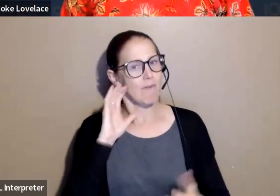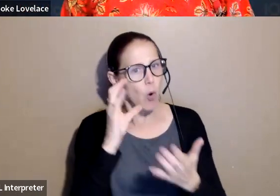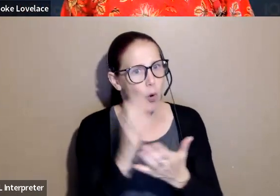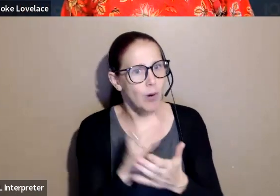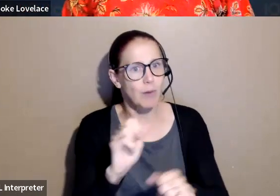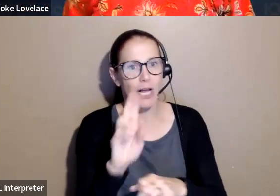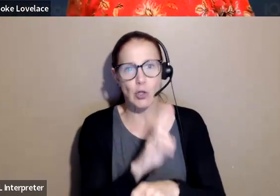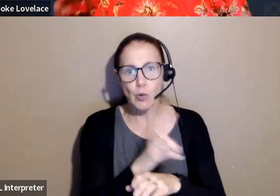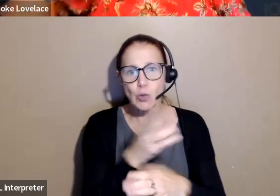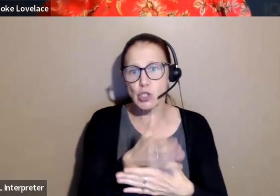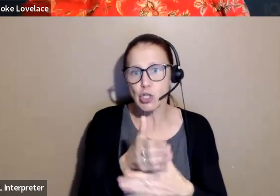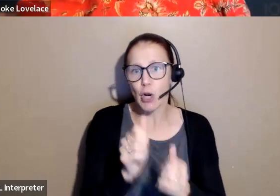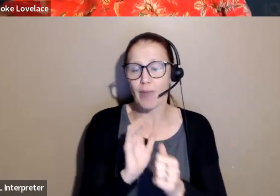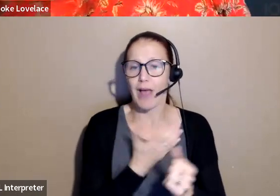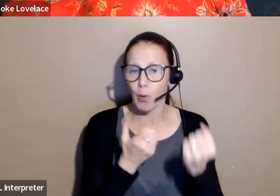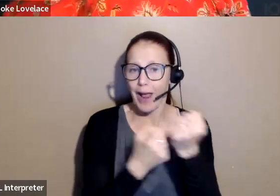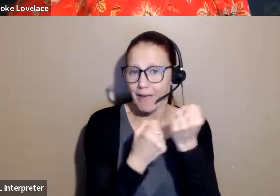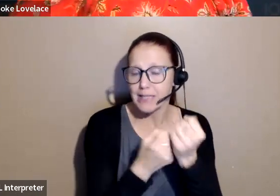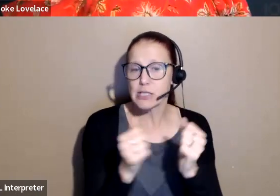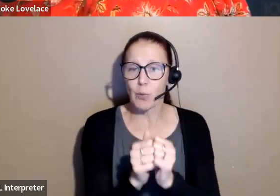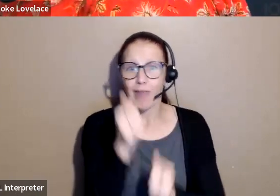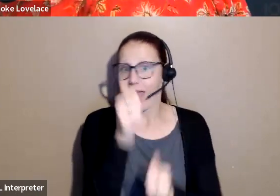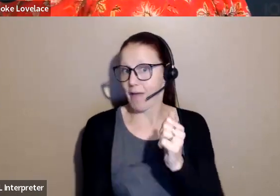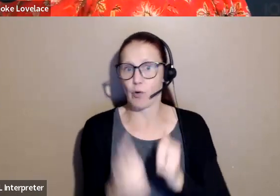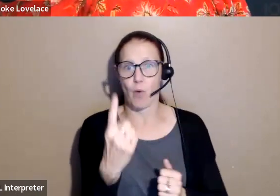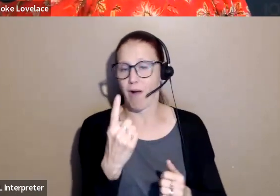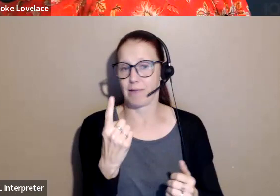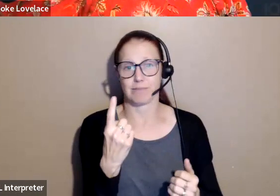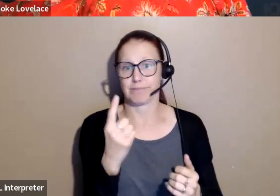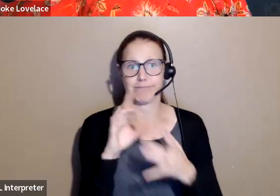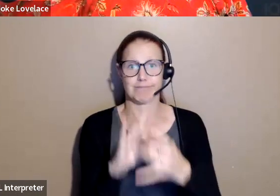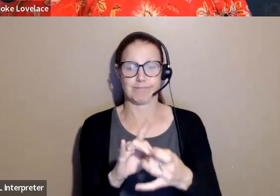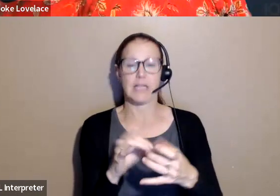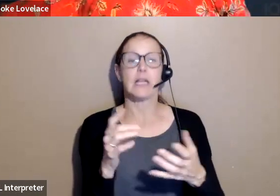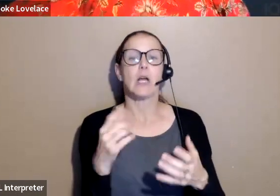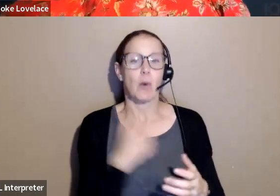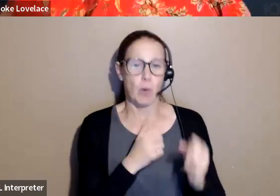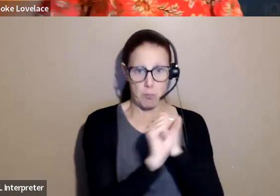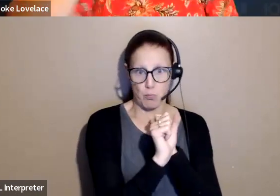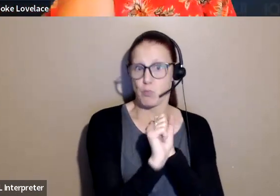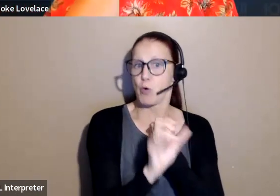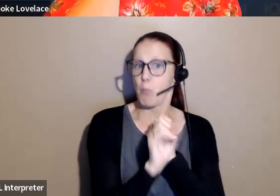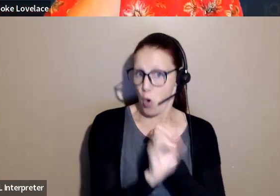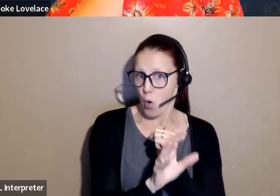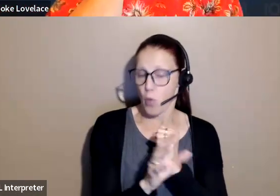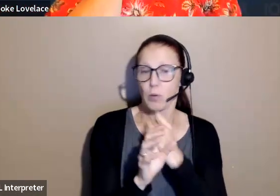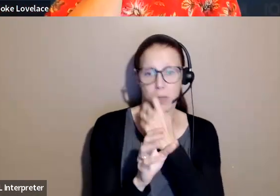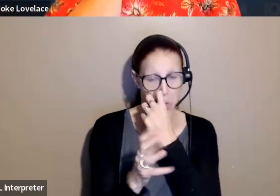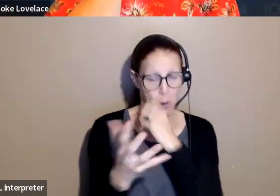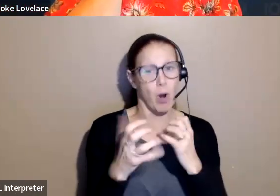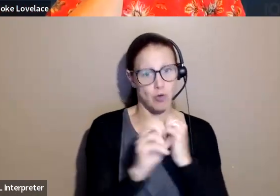with our advocates and with everybody that's connected. And we would want to